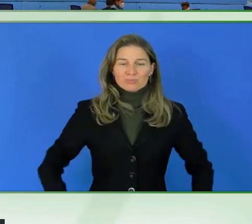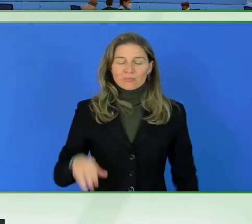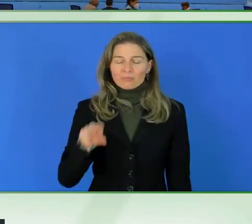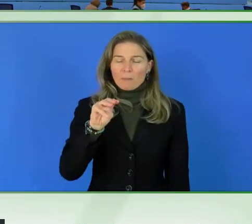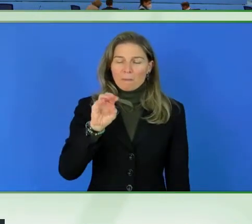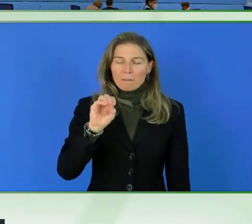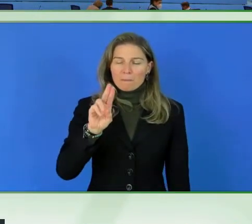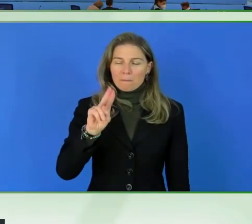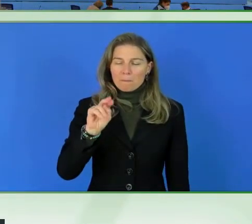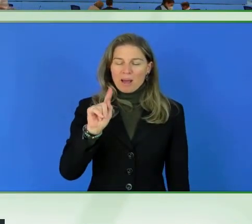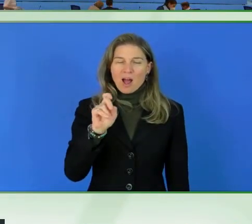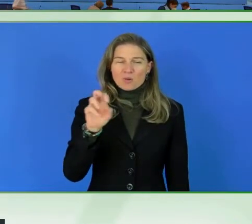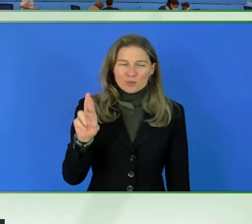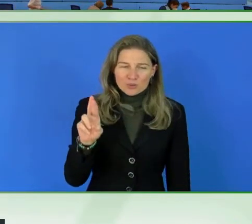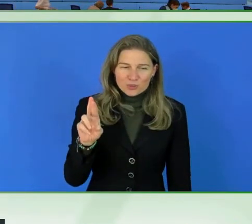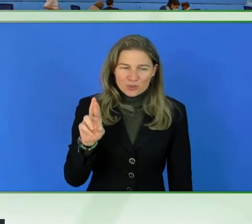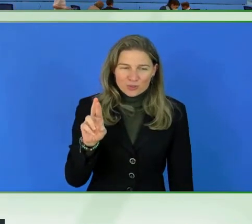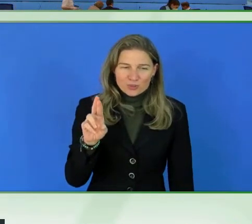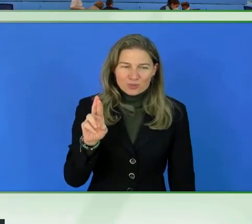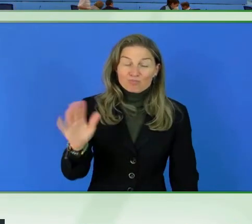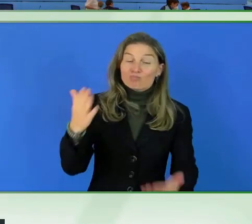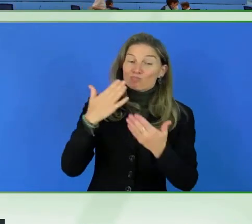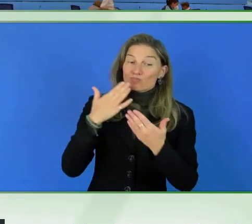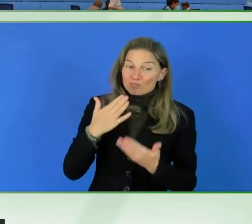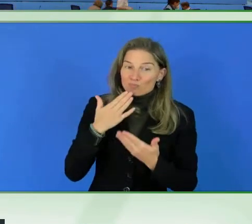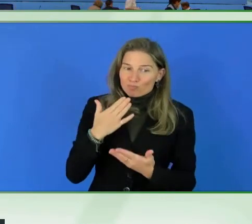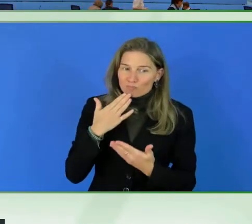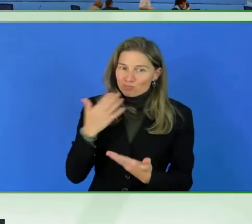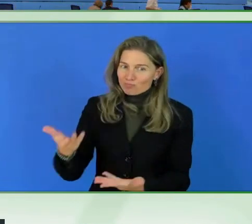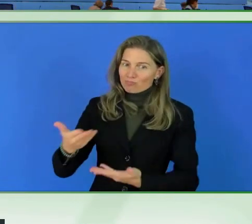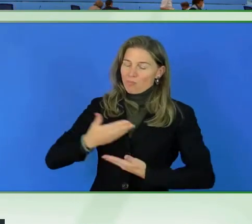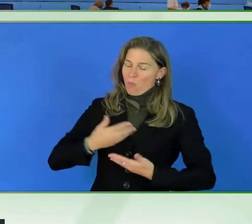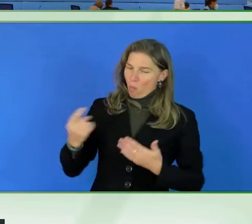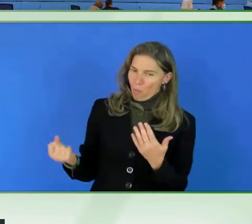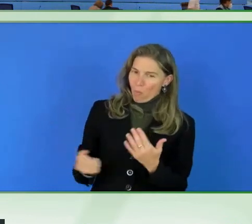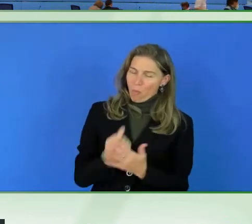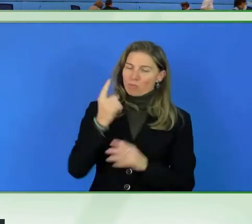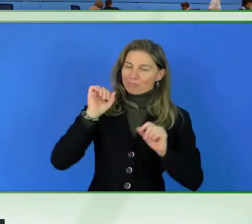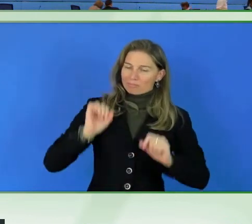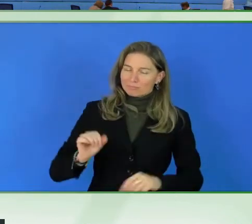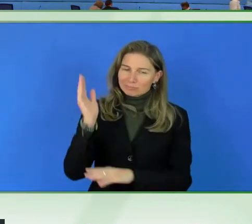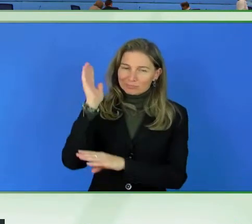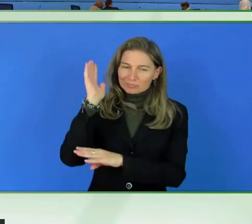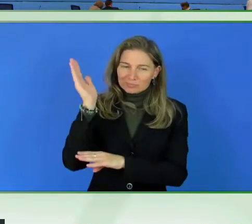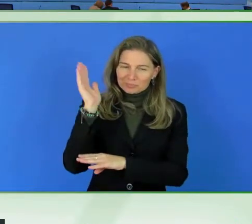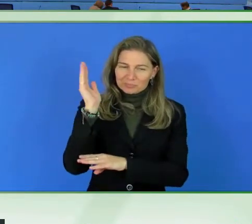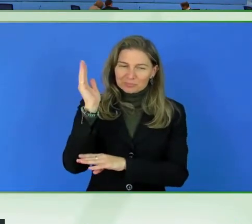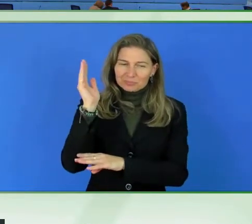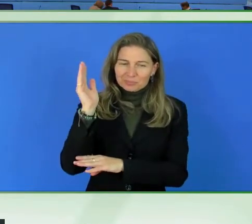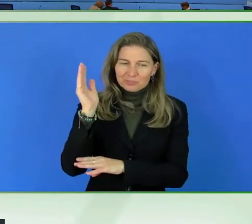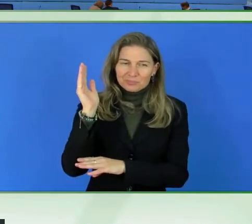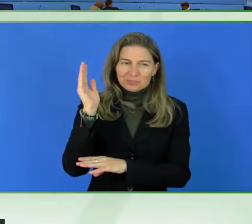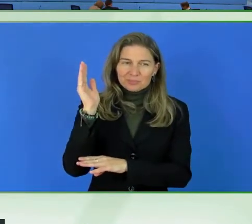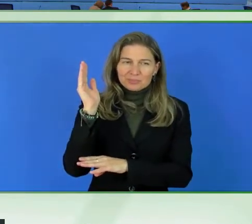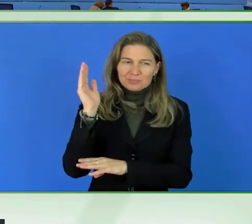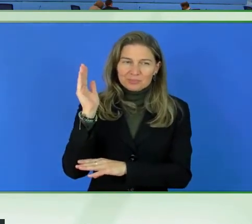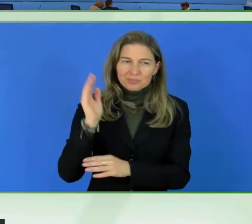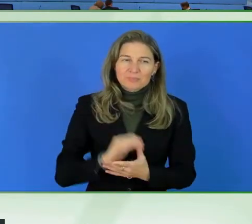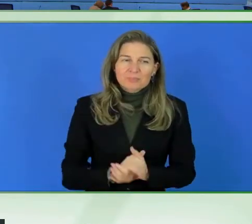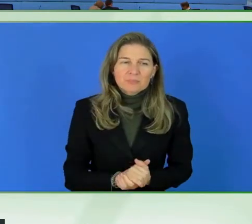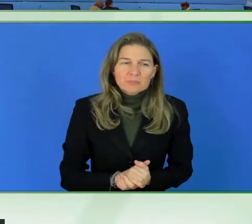for giving Flex and also giving me this opportunity. You know, Flex is one of the biggest manufacturing